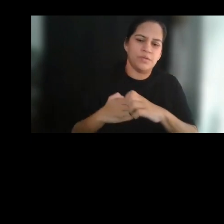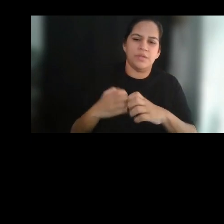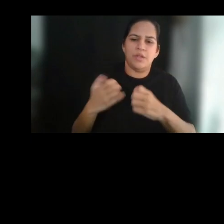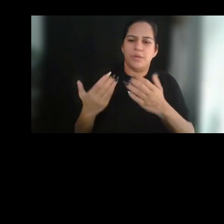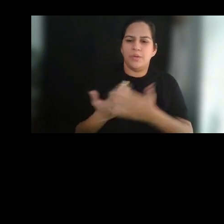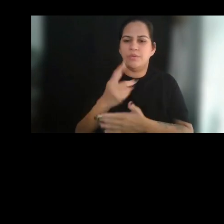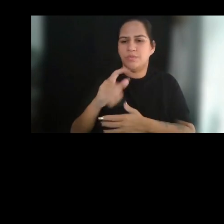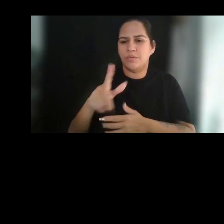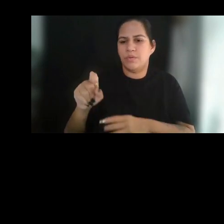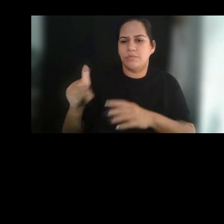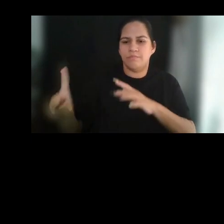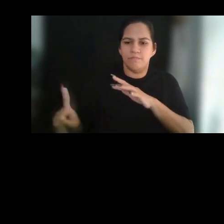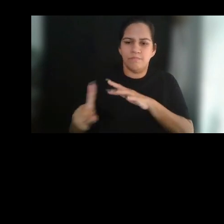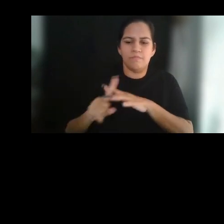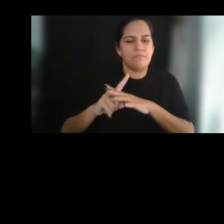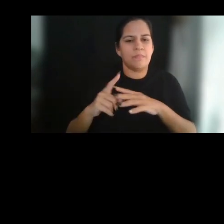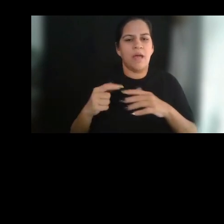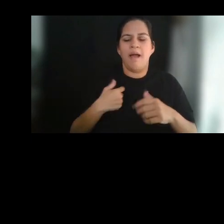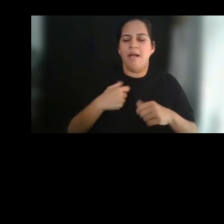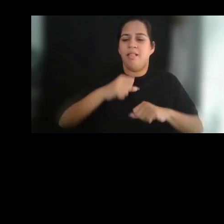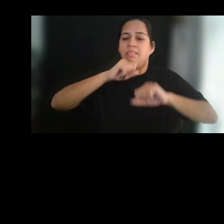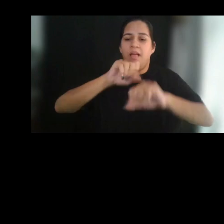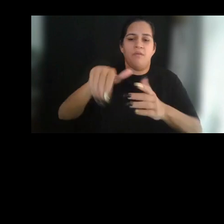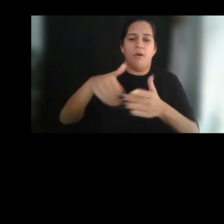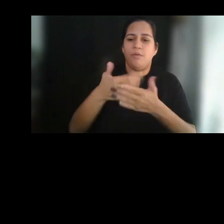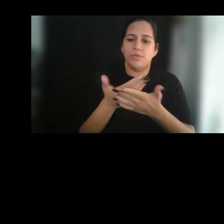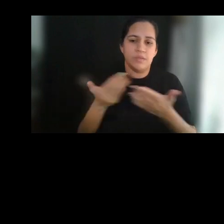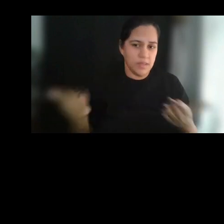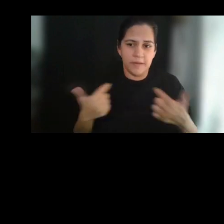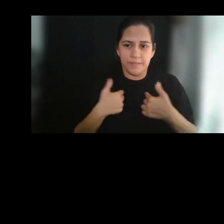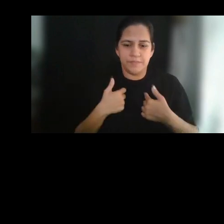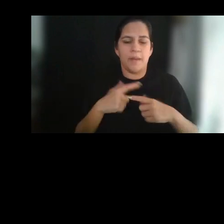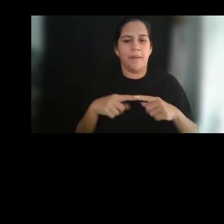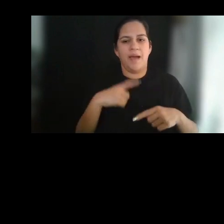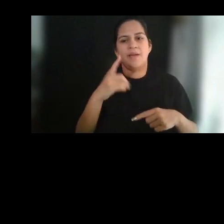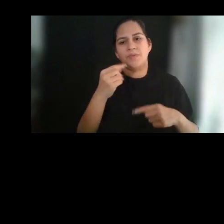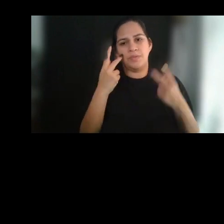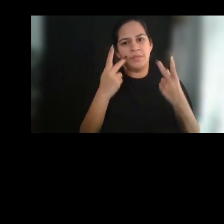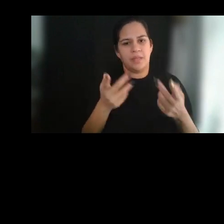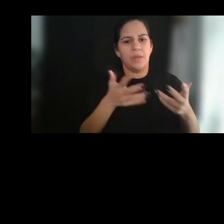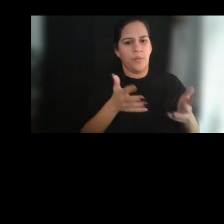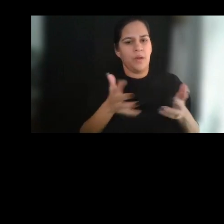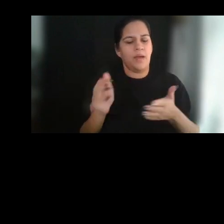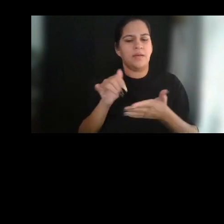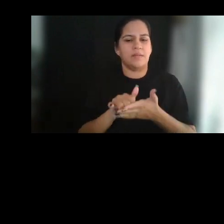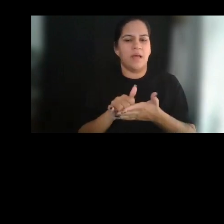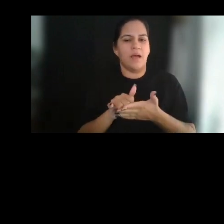disposal. I love all those things. But I do see the ways in which a rapid